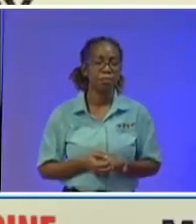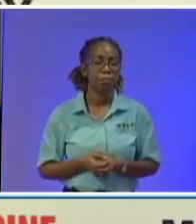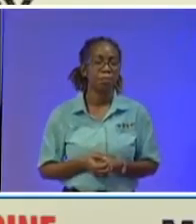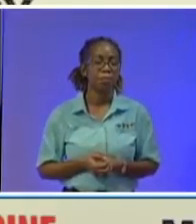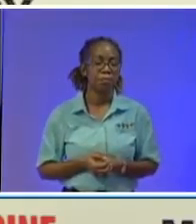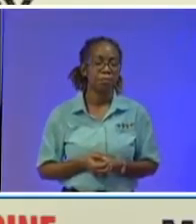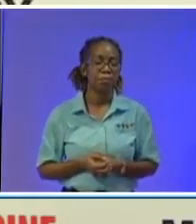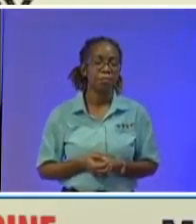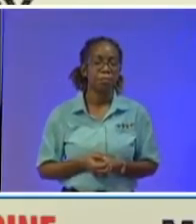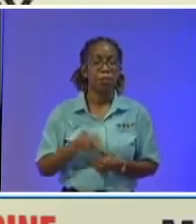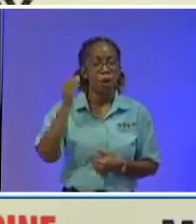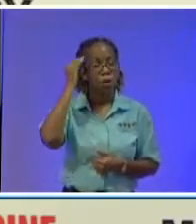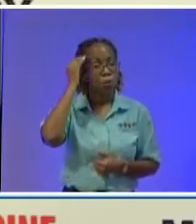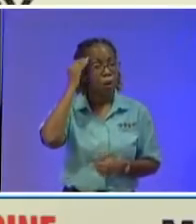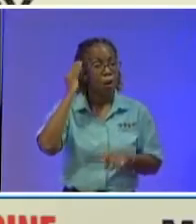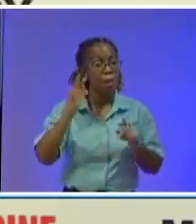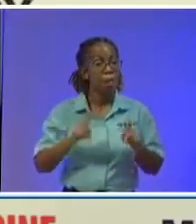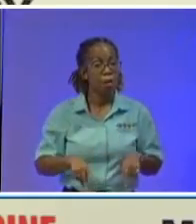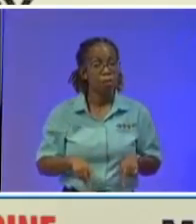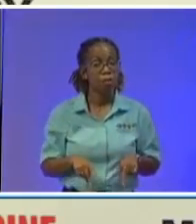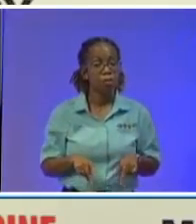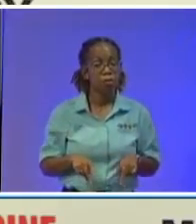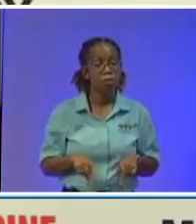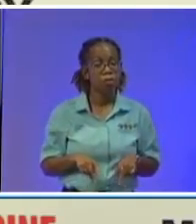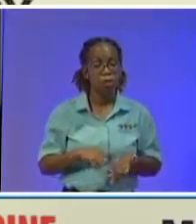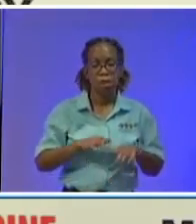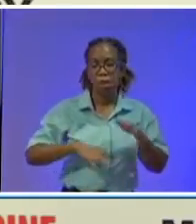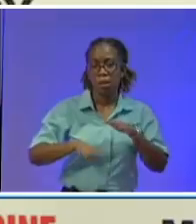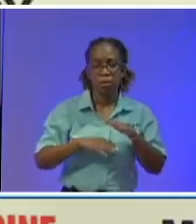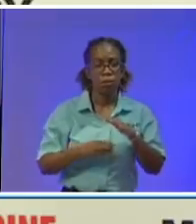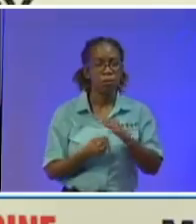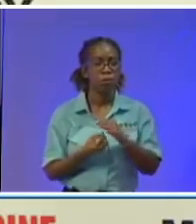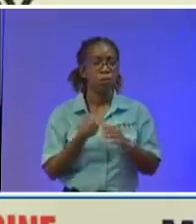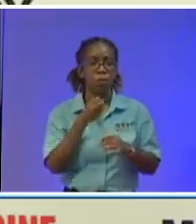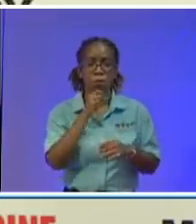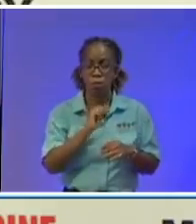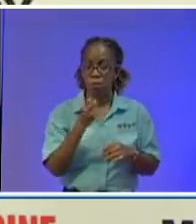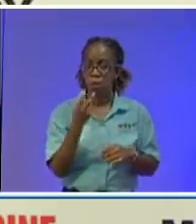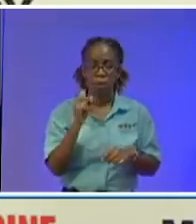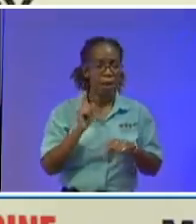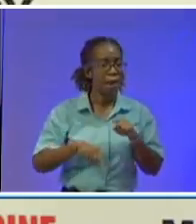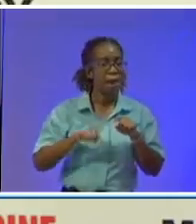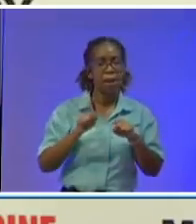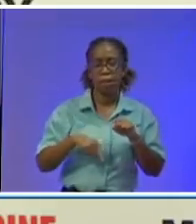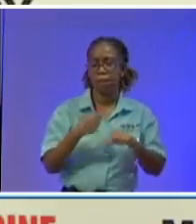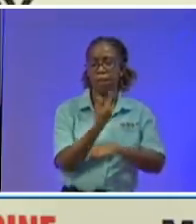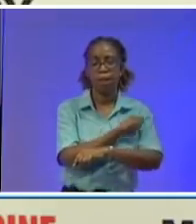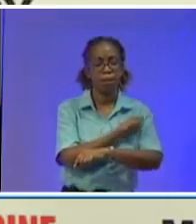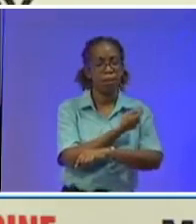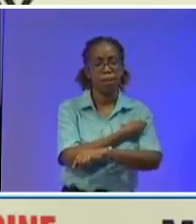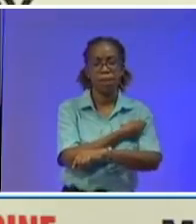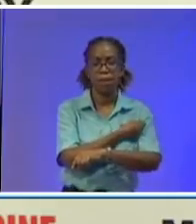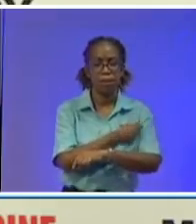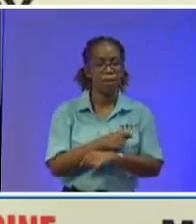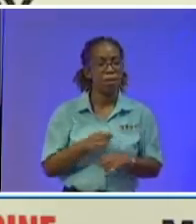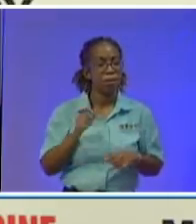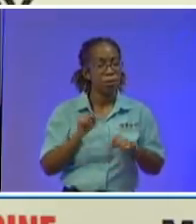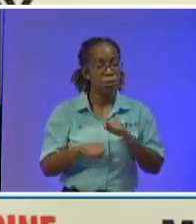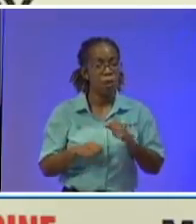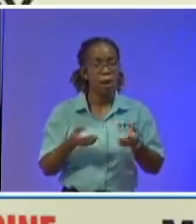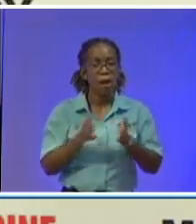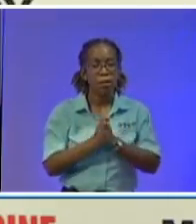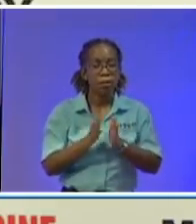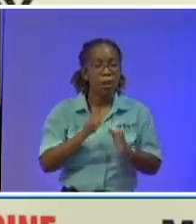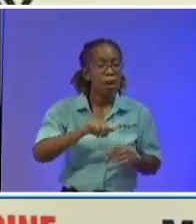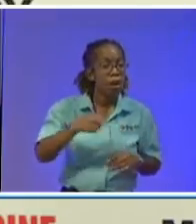under 12, can't be vaccinated, and we require the rest of the population to be vaccinated to protect them and